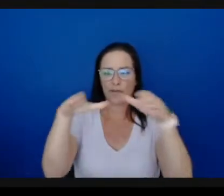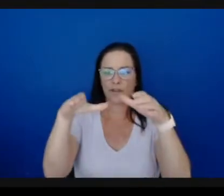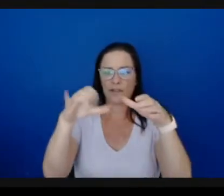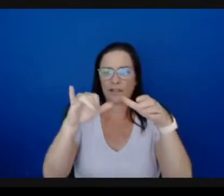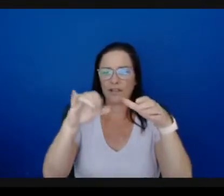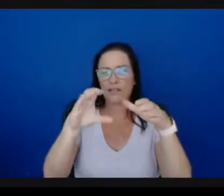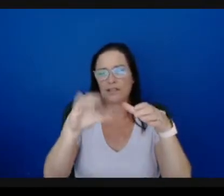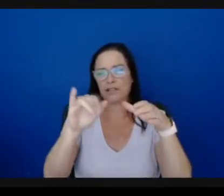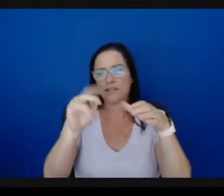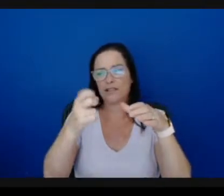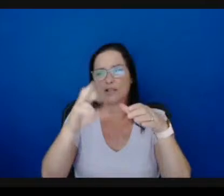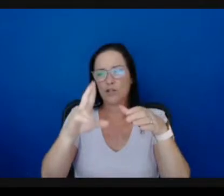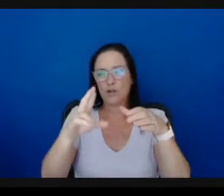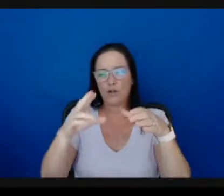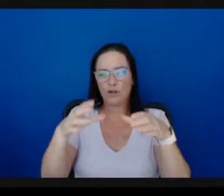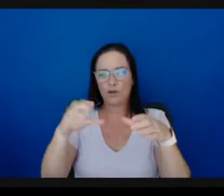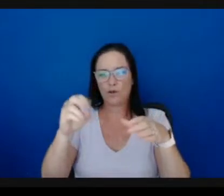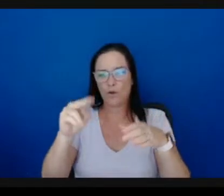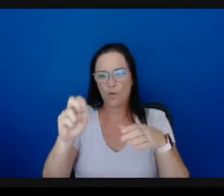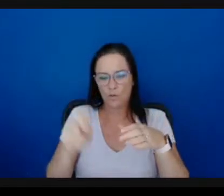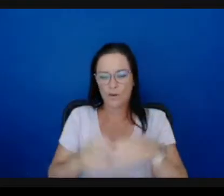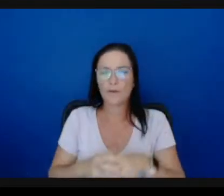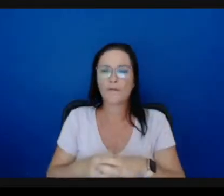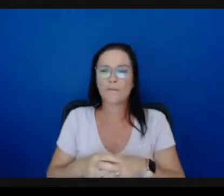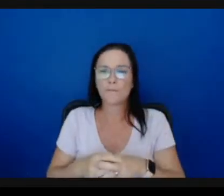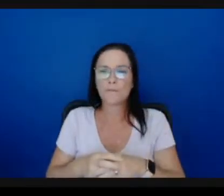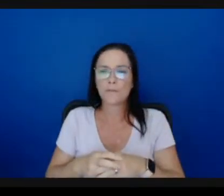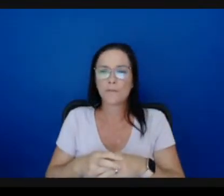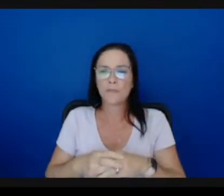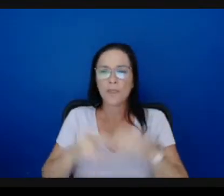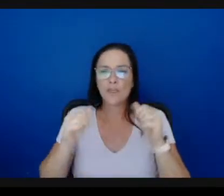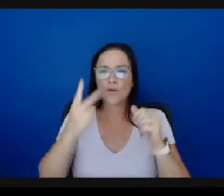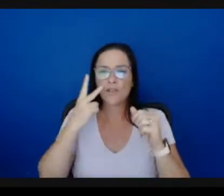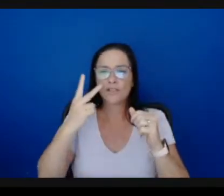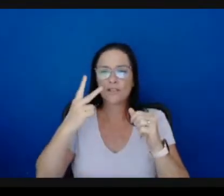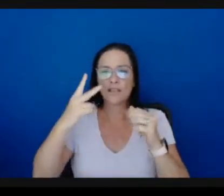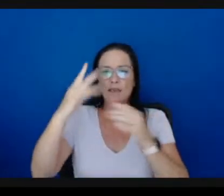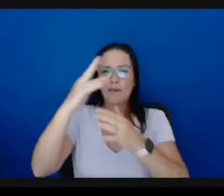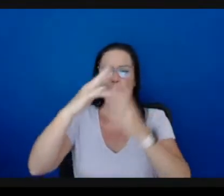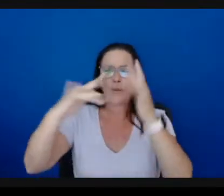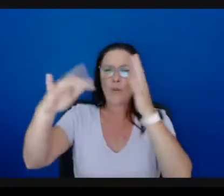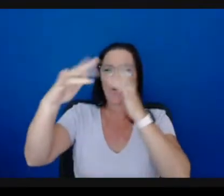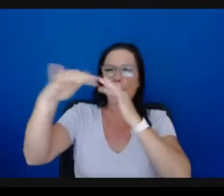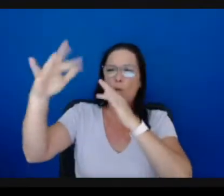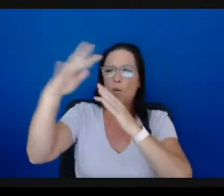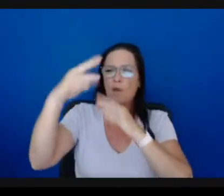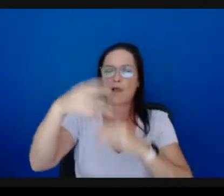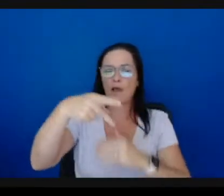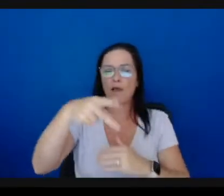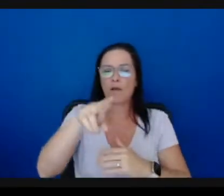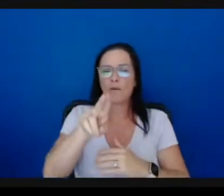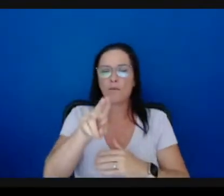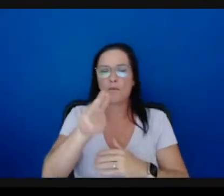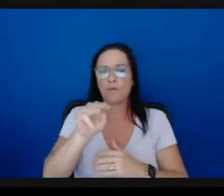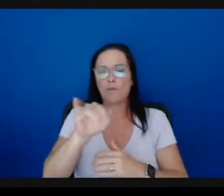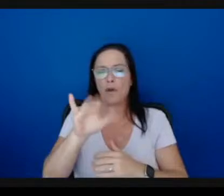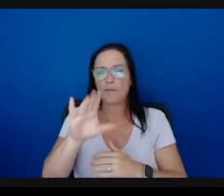building. And here you see a dark cloud of pumice blowing away from the fountain.